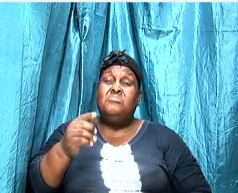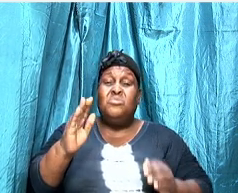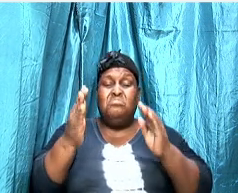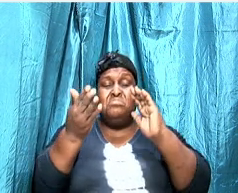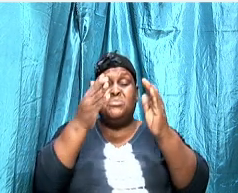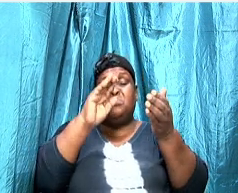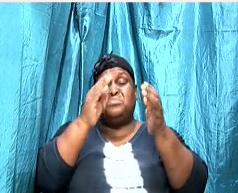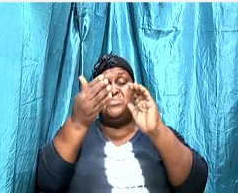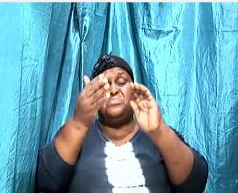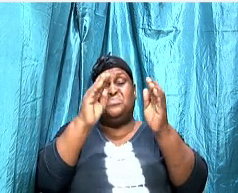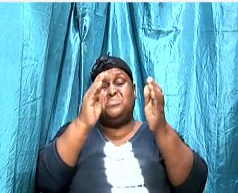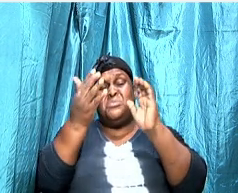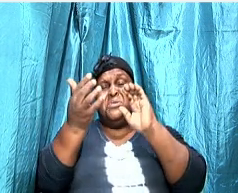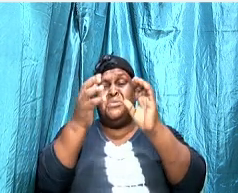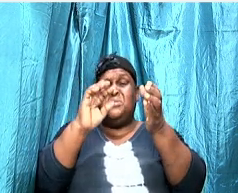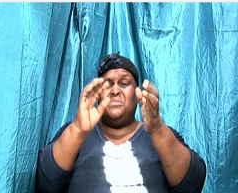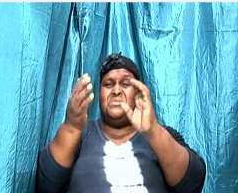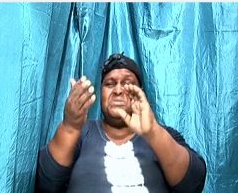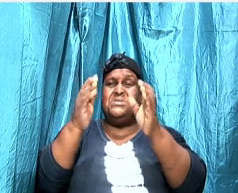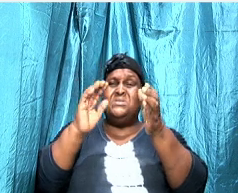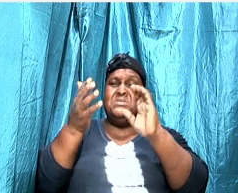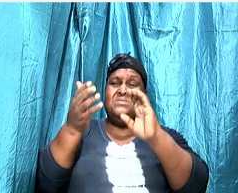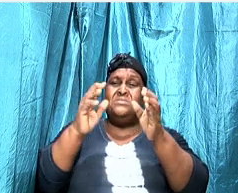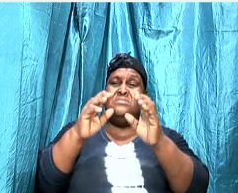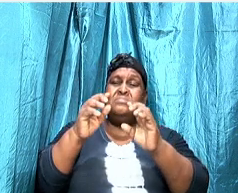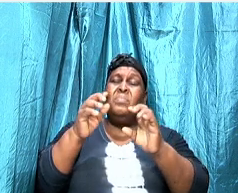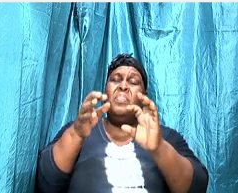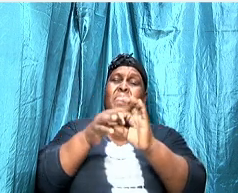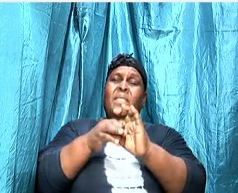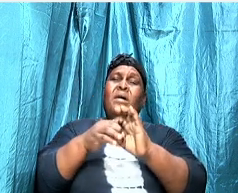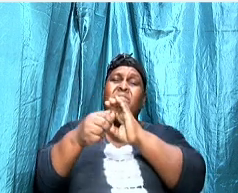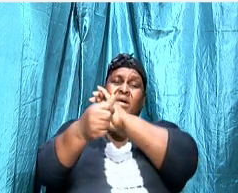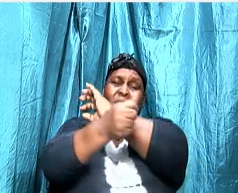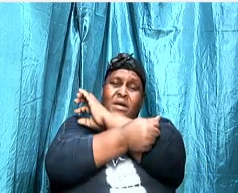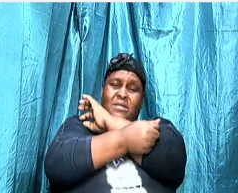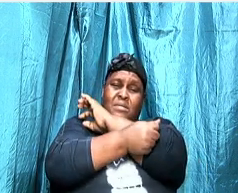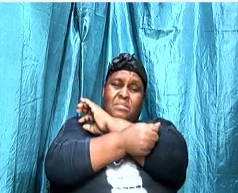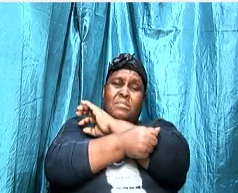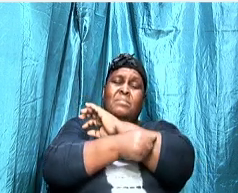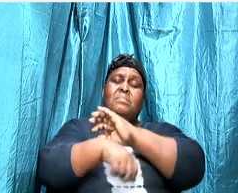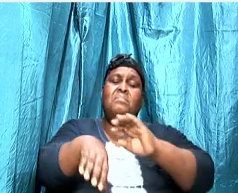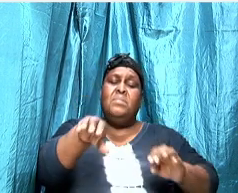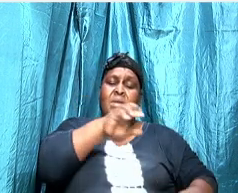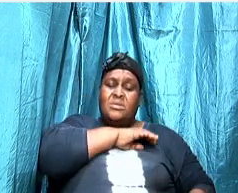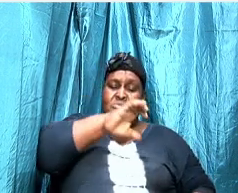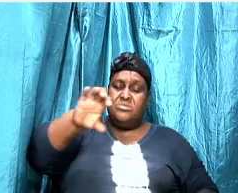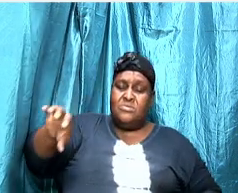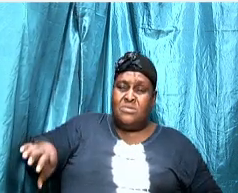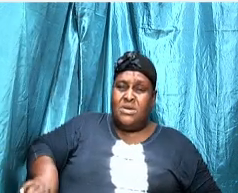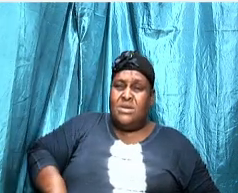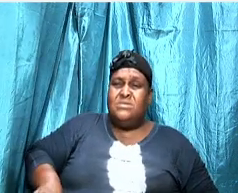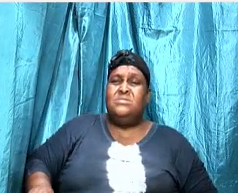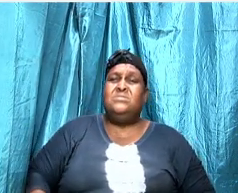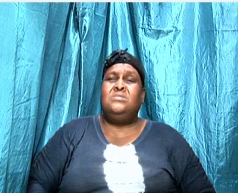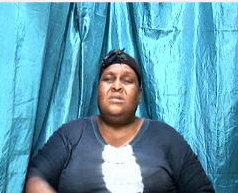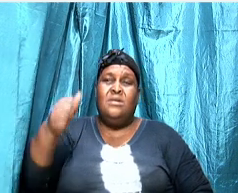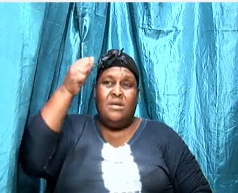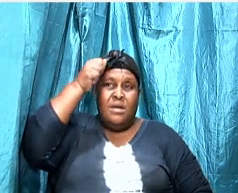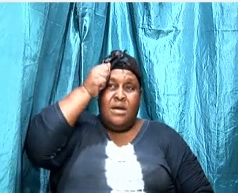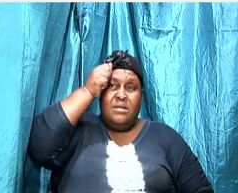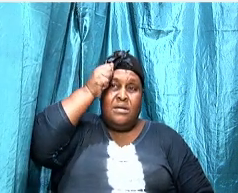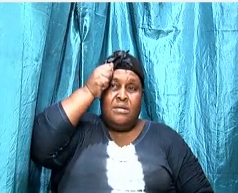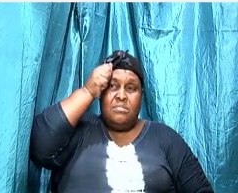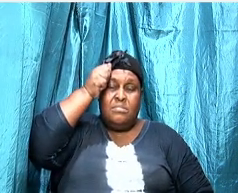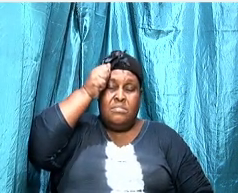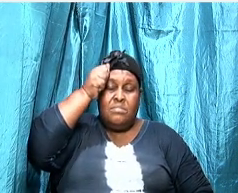really of Adam and Christ. And Paul is saying